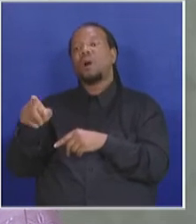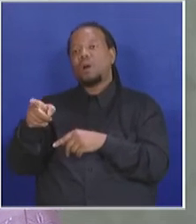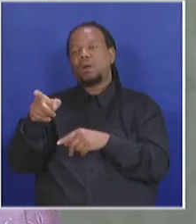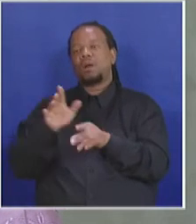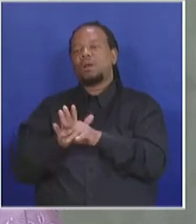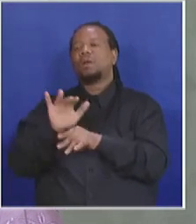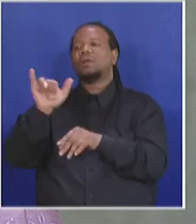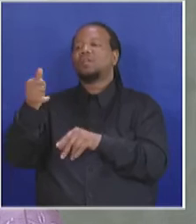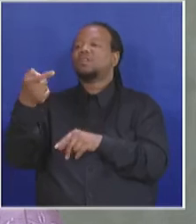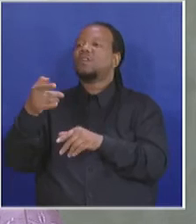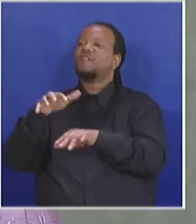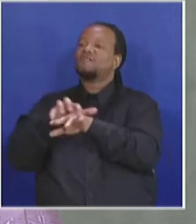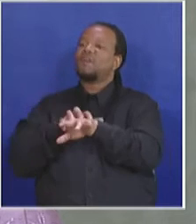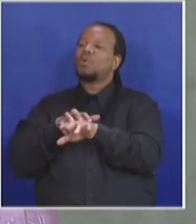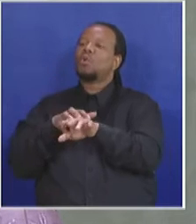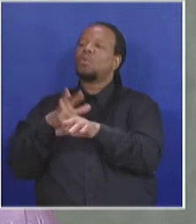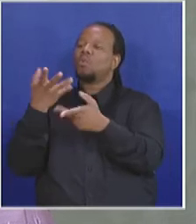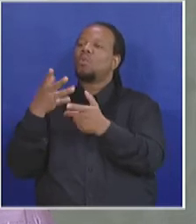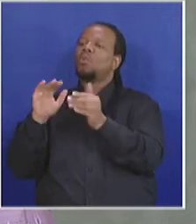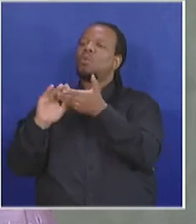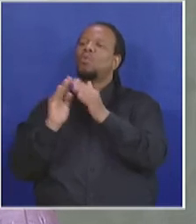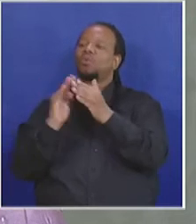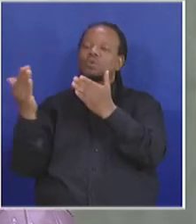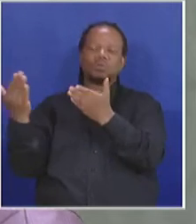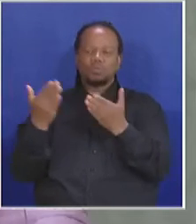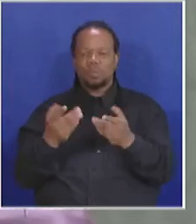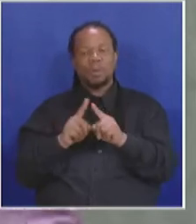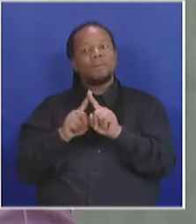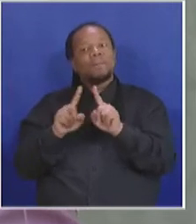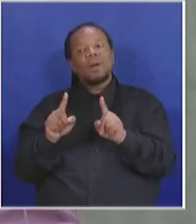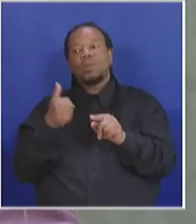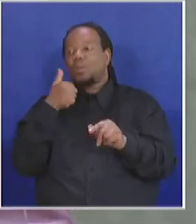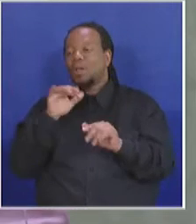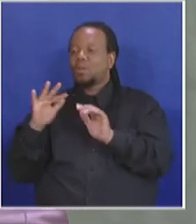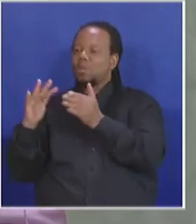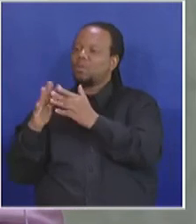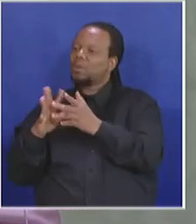the surrounding areas. The following concerns were raised at the hearing.